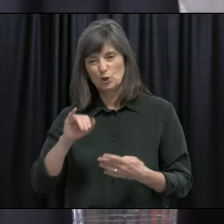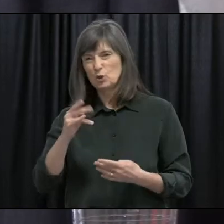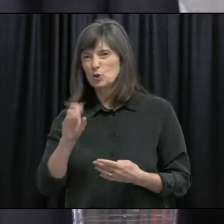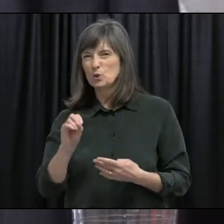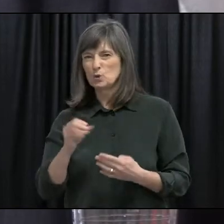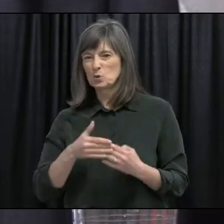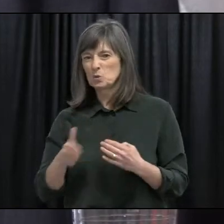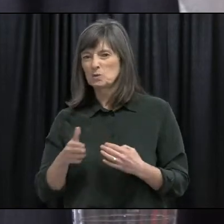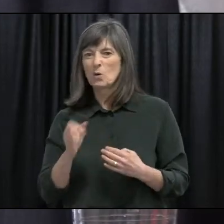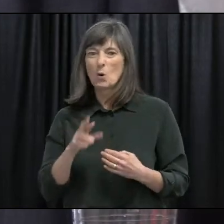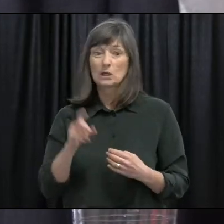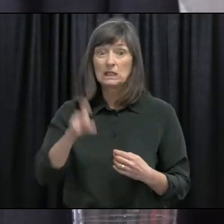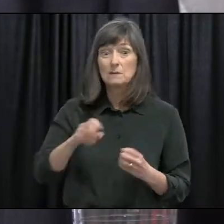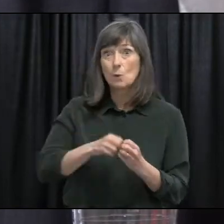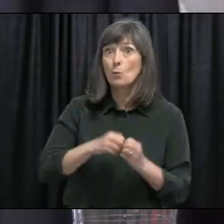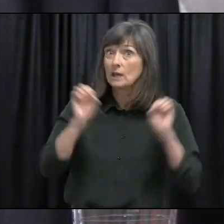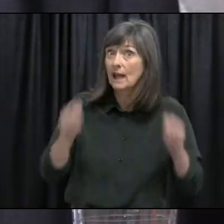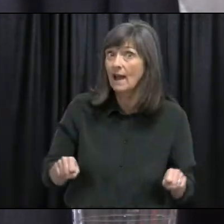June, if ever.